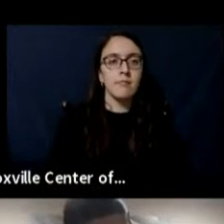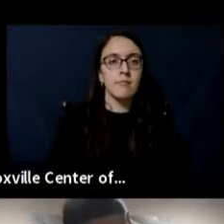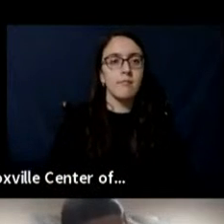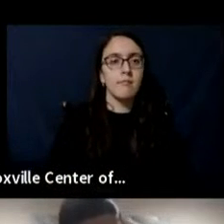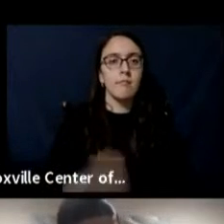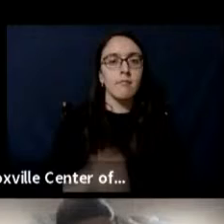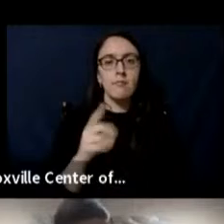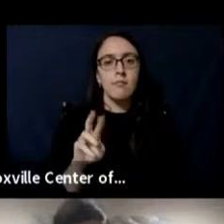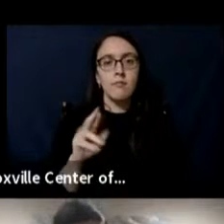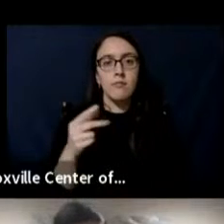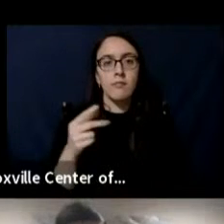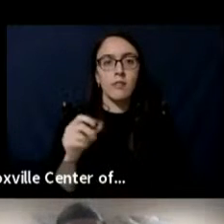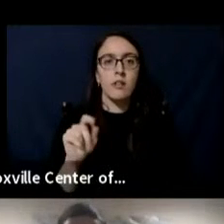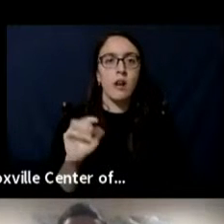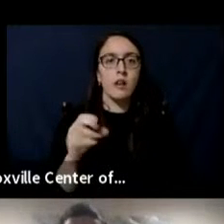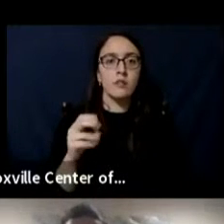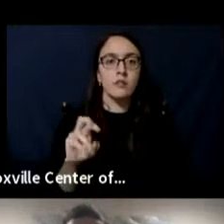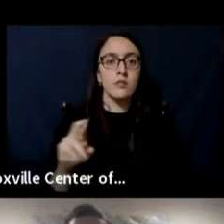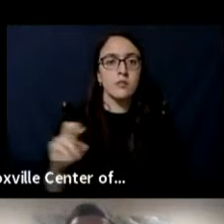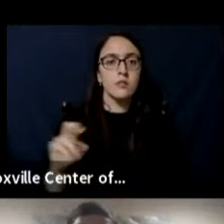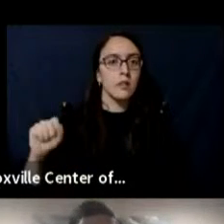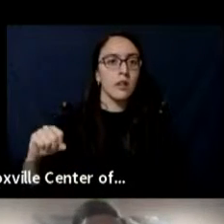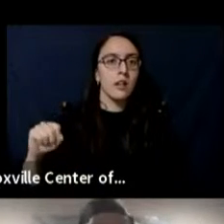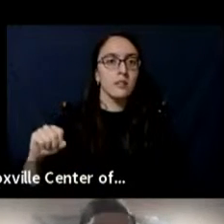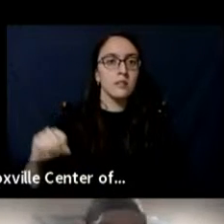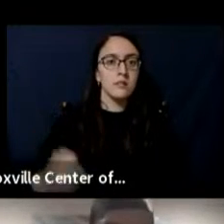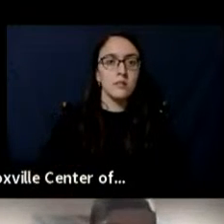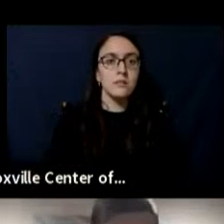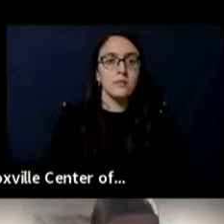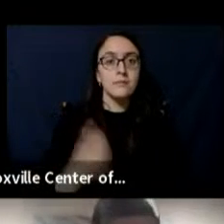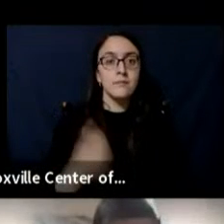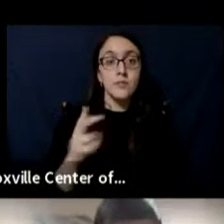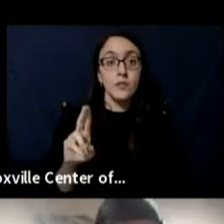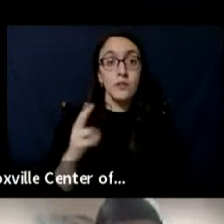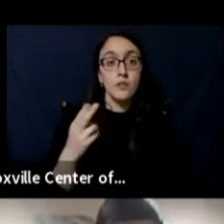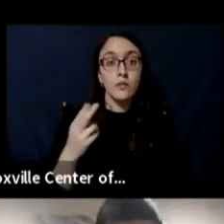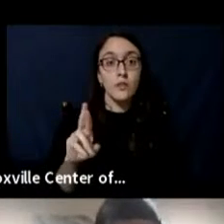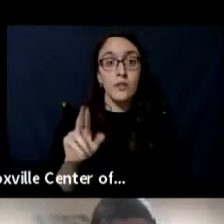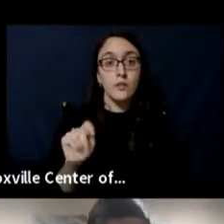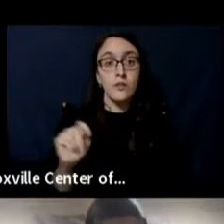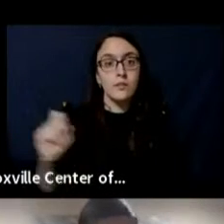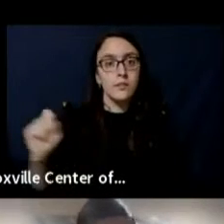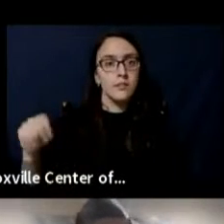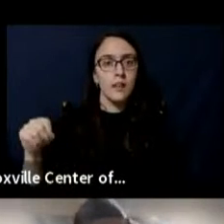Dr. Gotcher? Yes. Dr. Hurt? Yes.